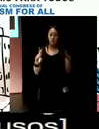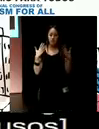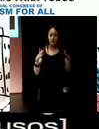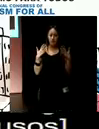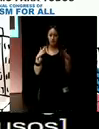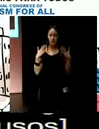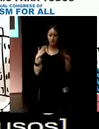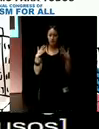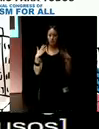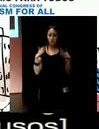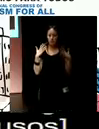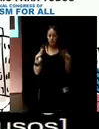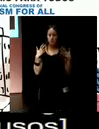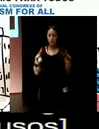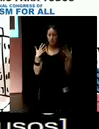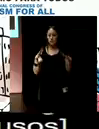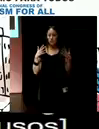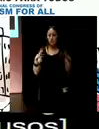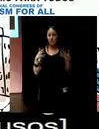much.